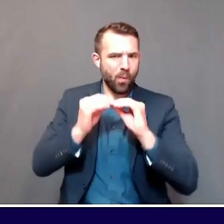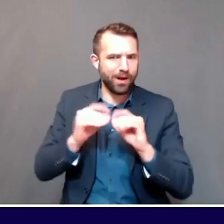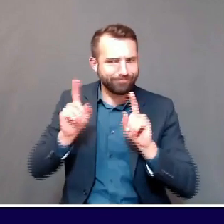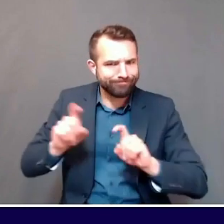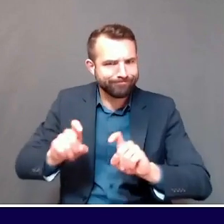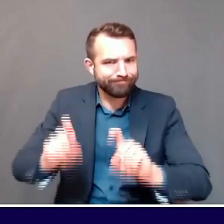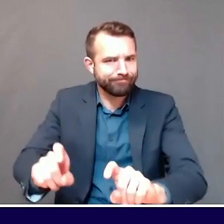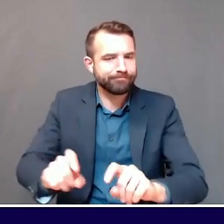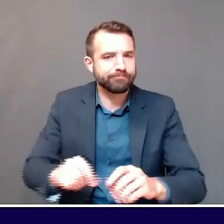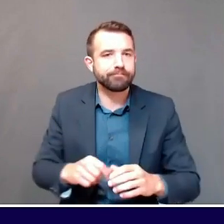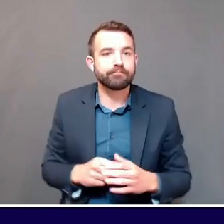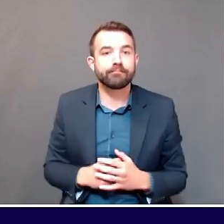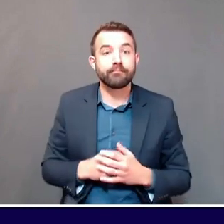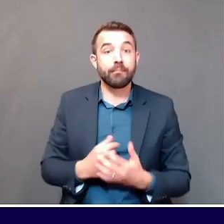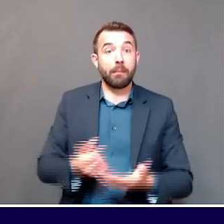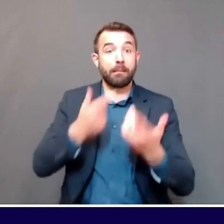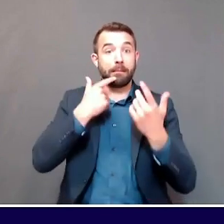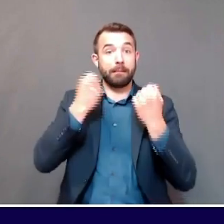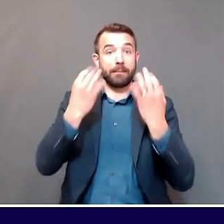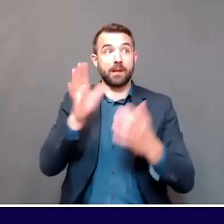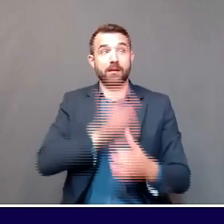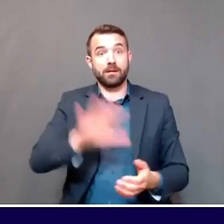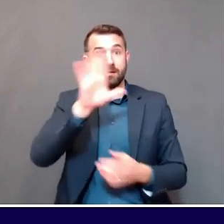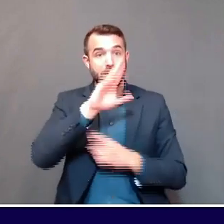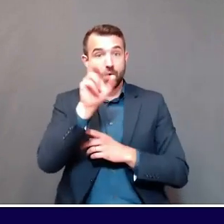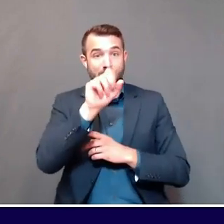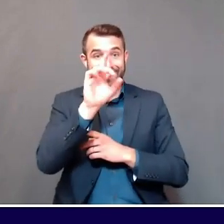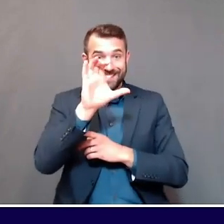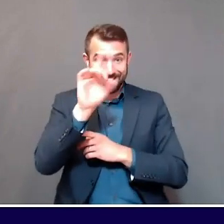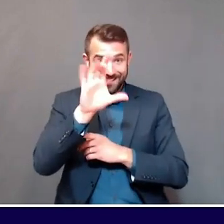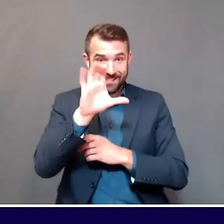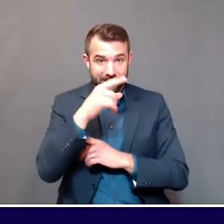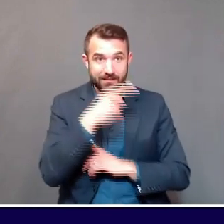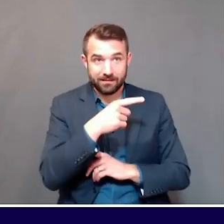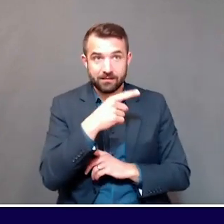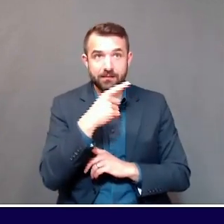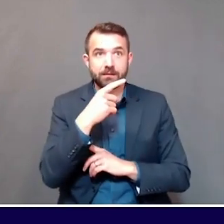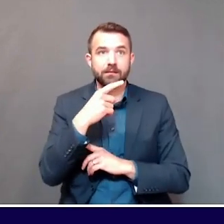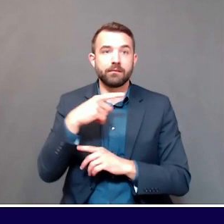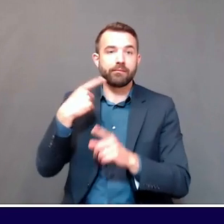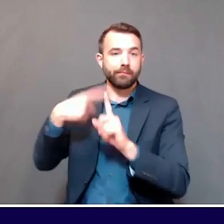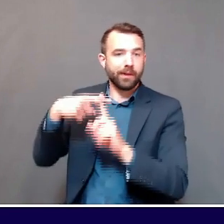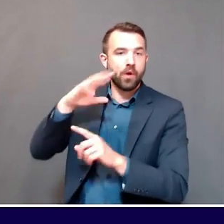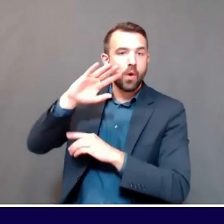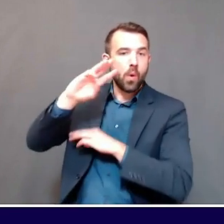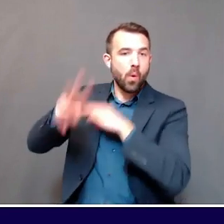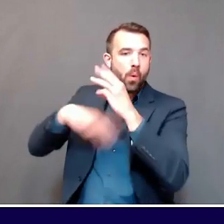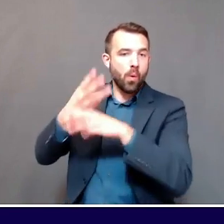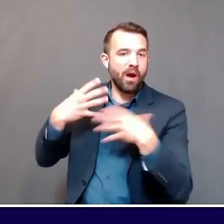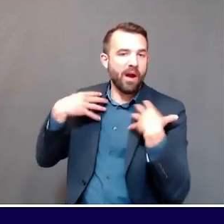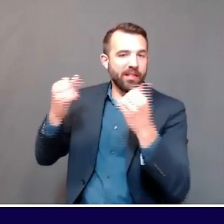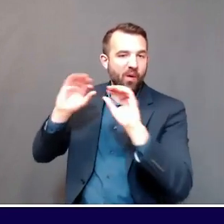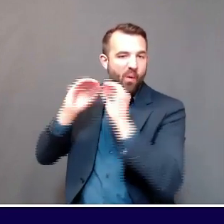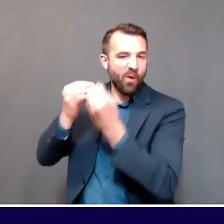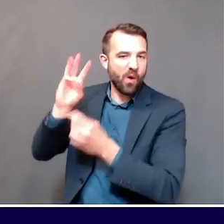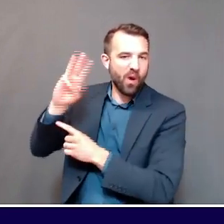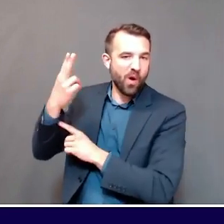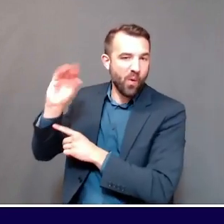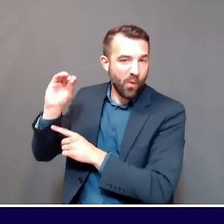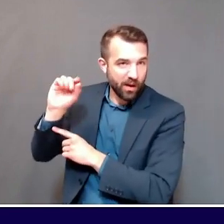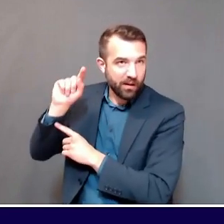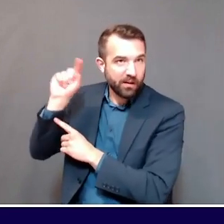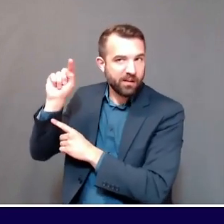Organization, as well as the US CDC, states should be looking to get the positivity rate as low as possible. Some say